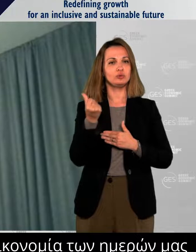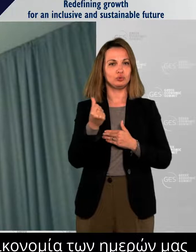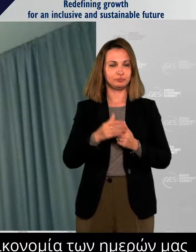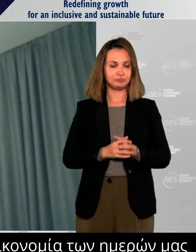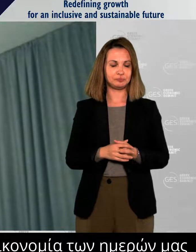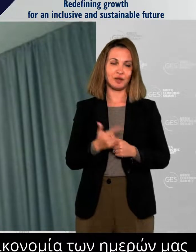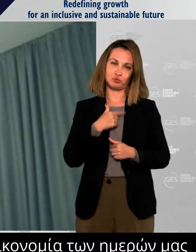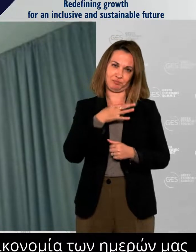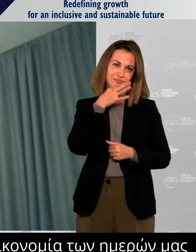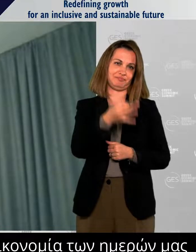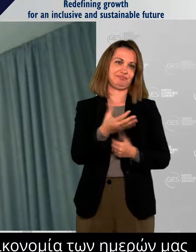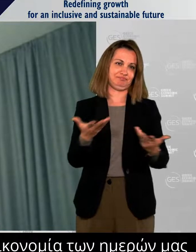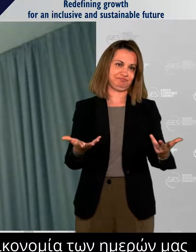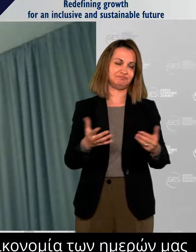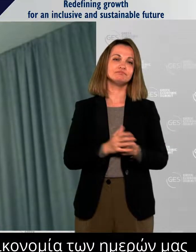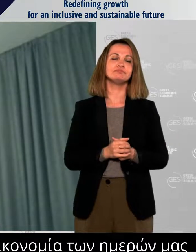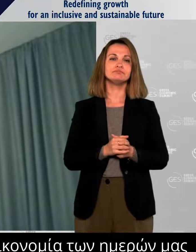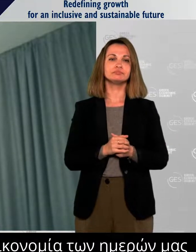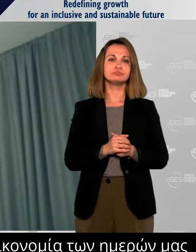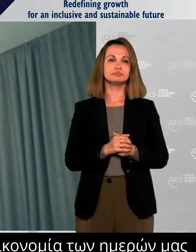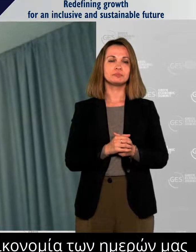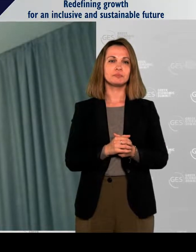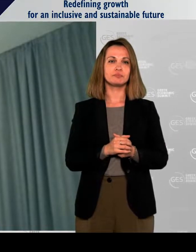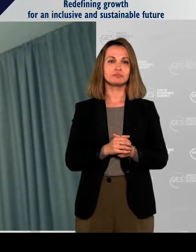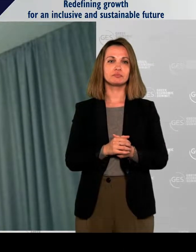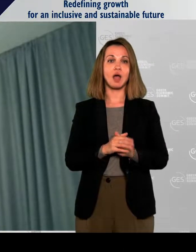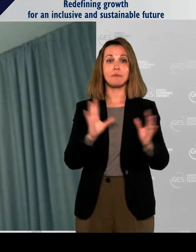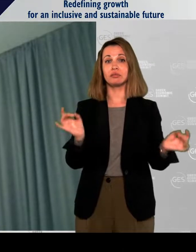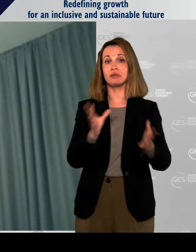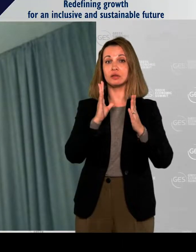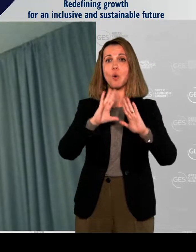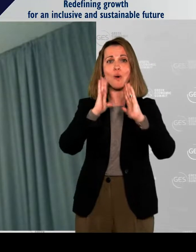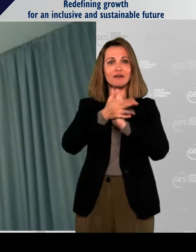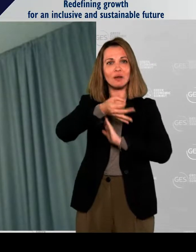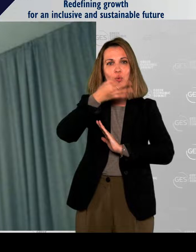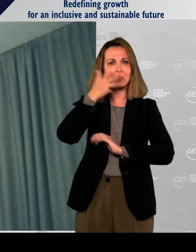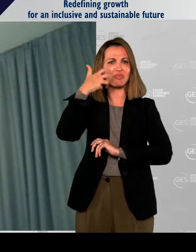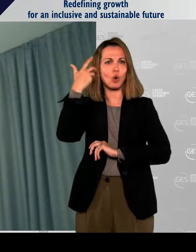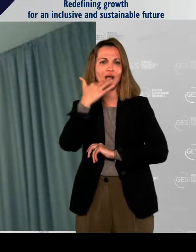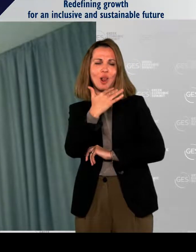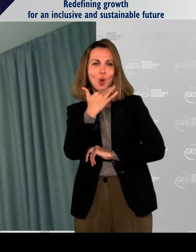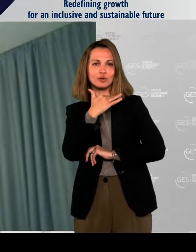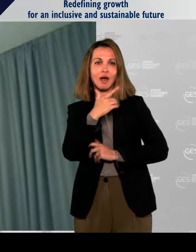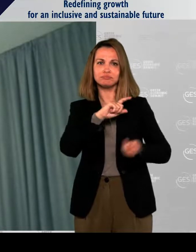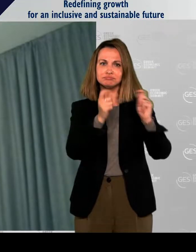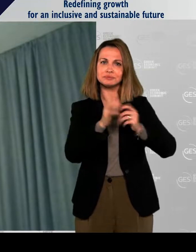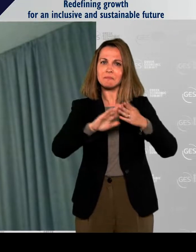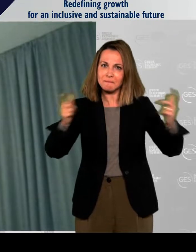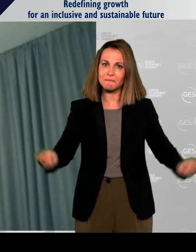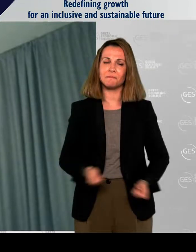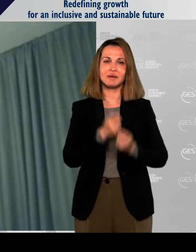to happen, so everything will be digitalized and everything will become green, shortage of